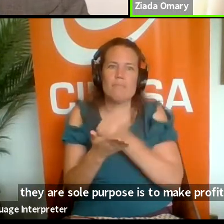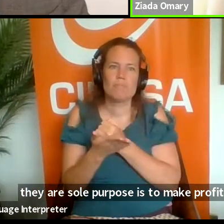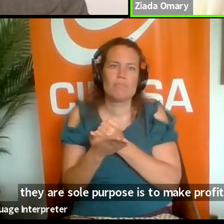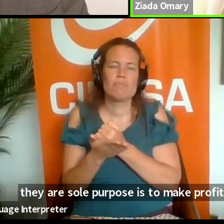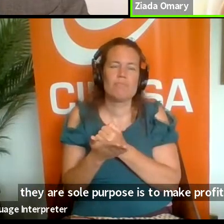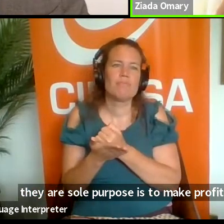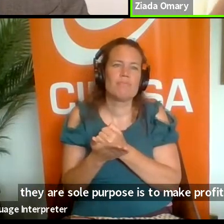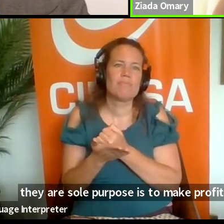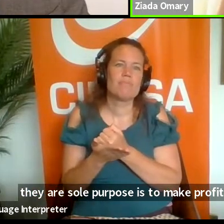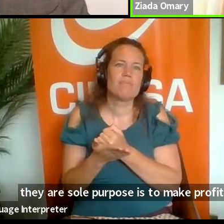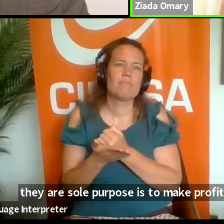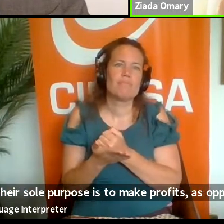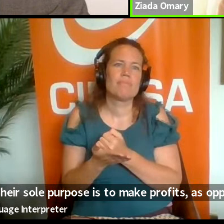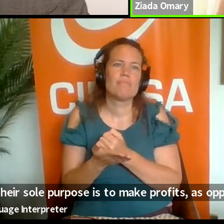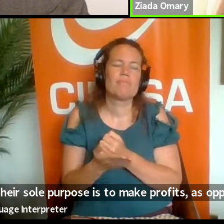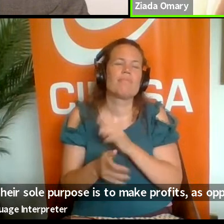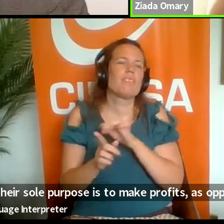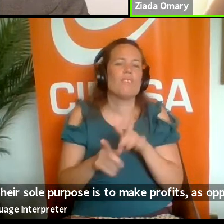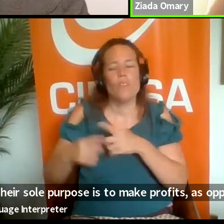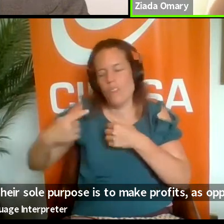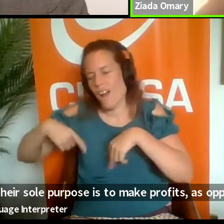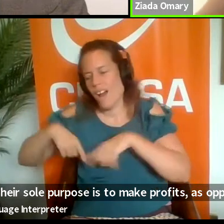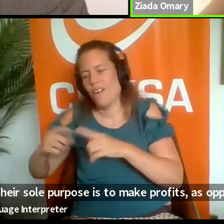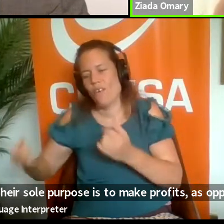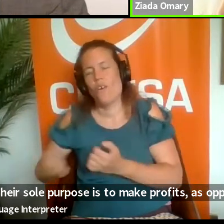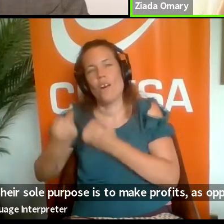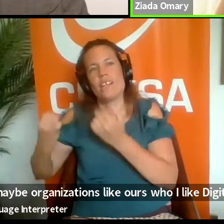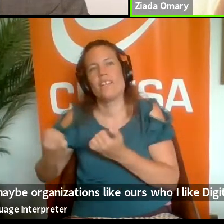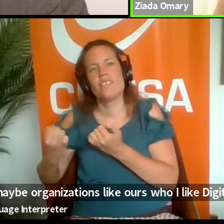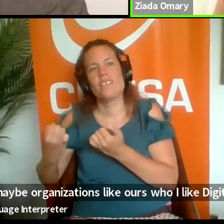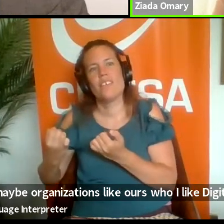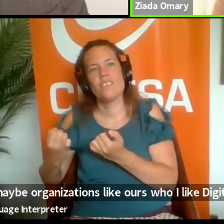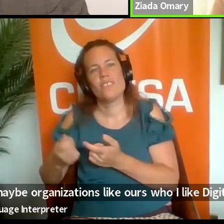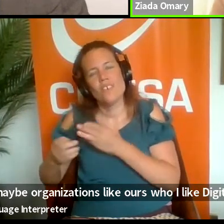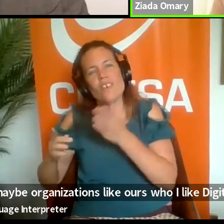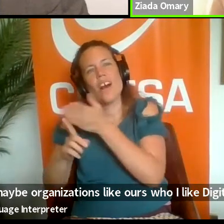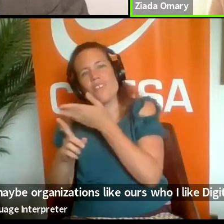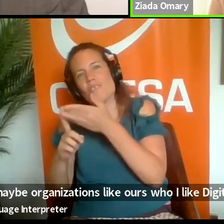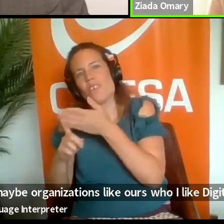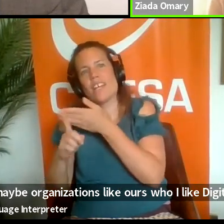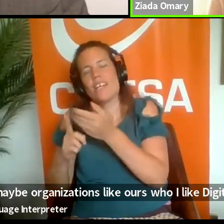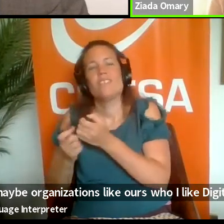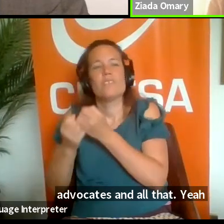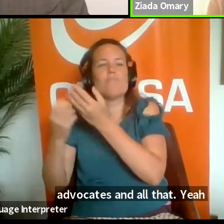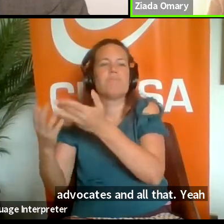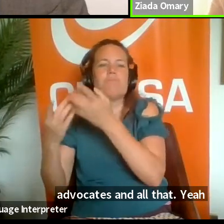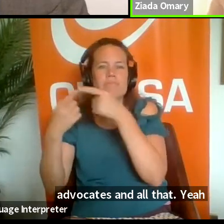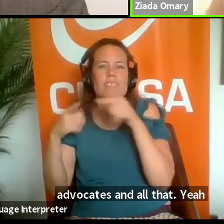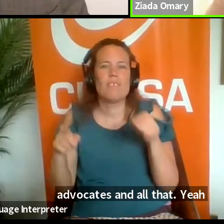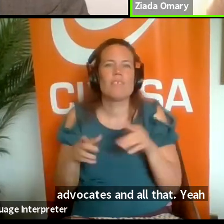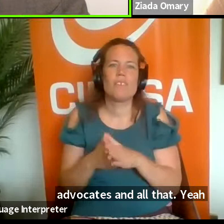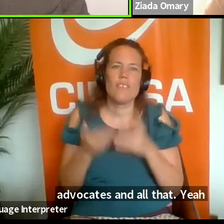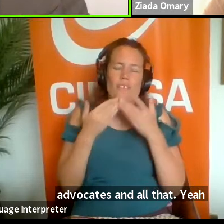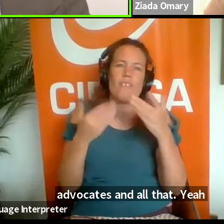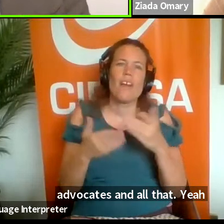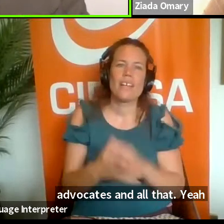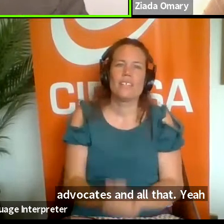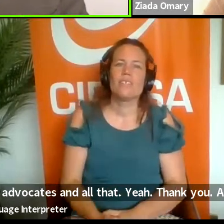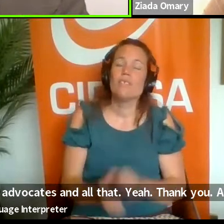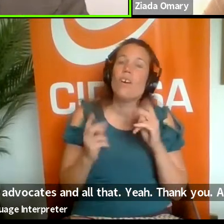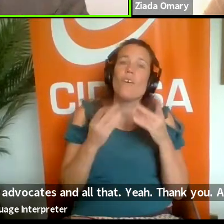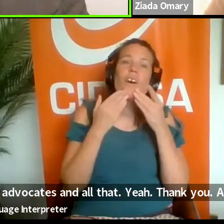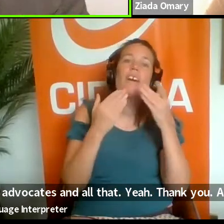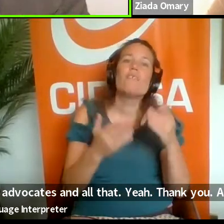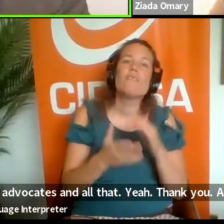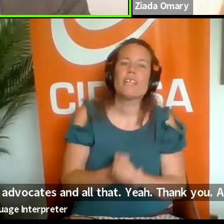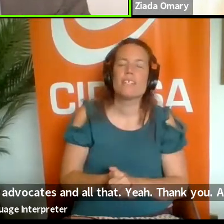maybe organizations like ours who are like digital rights advocates and all that. Yeah, thank you. All right, thank you. Just